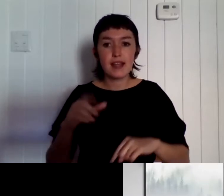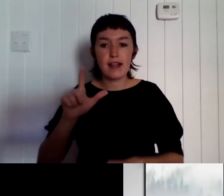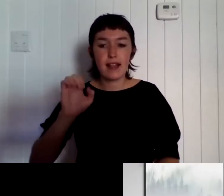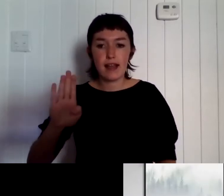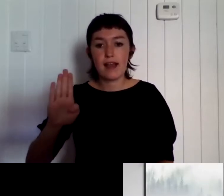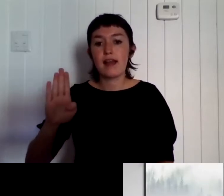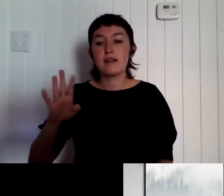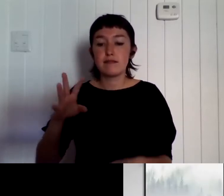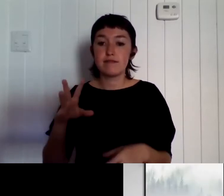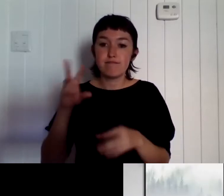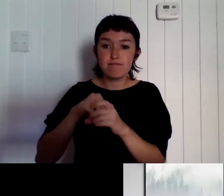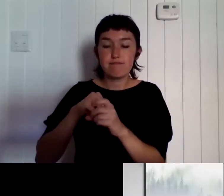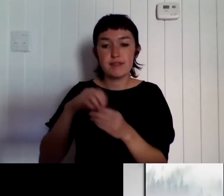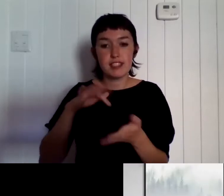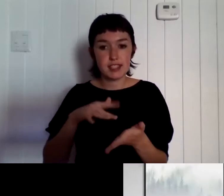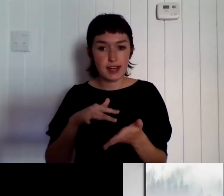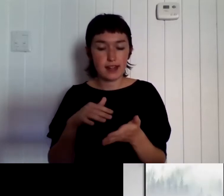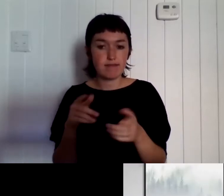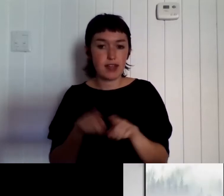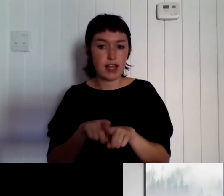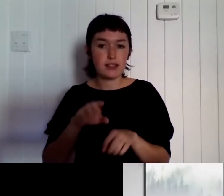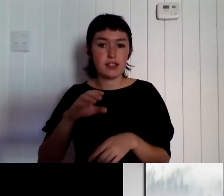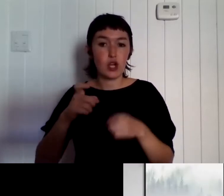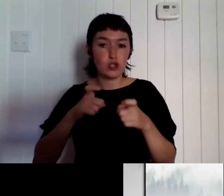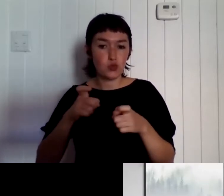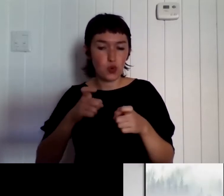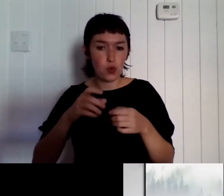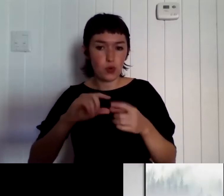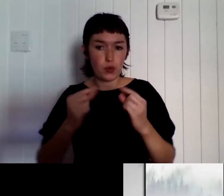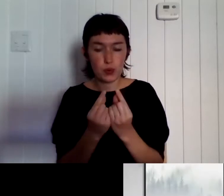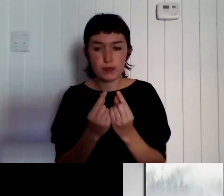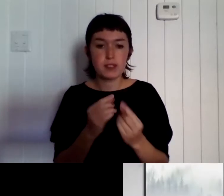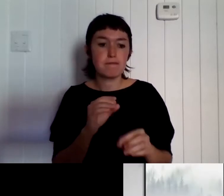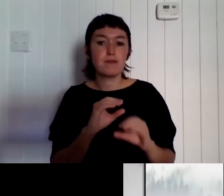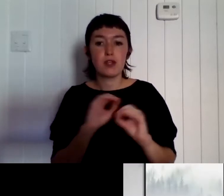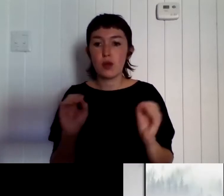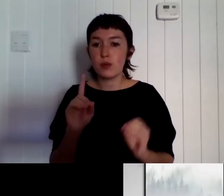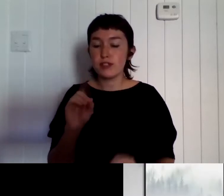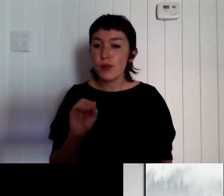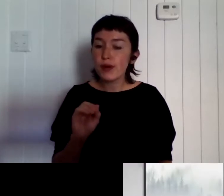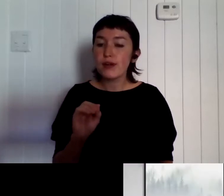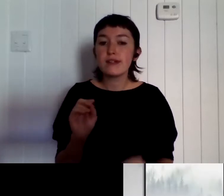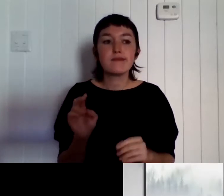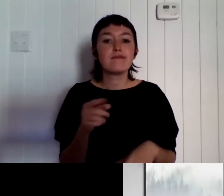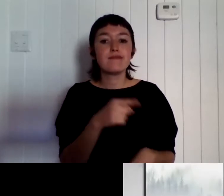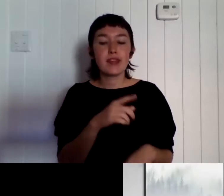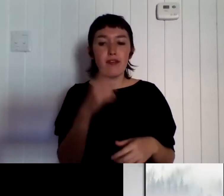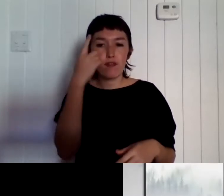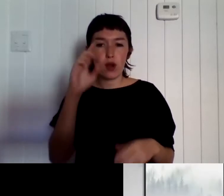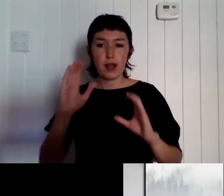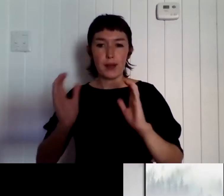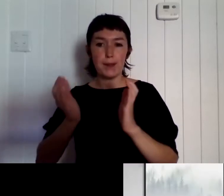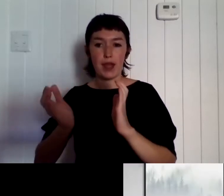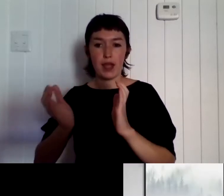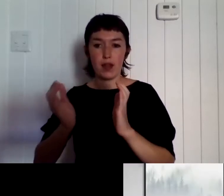of the control group. So they don't have any particular disorder. We're using them to compare to other people. And we'll find out